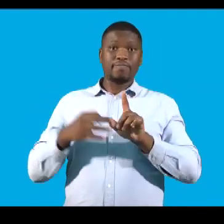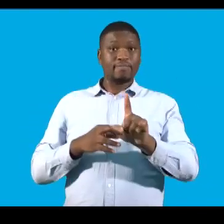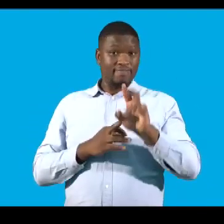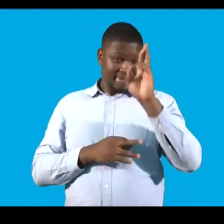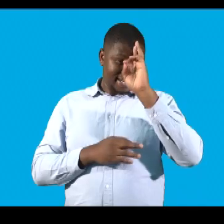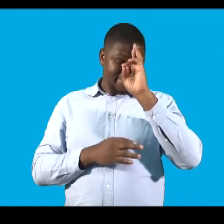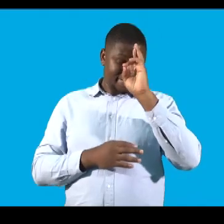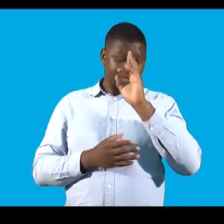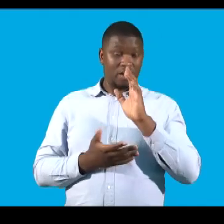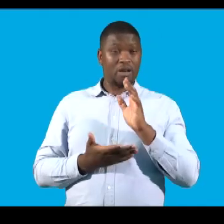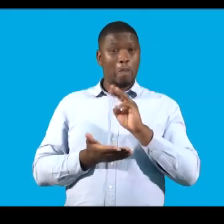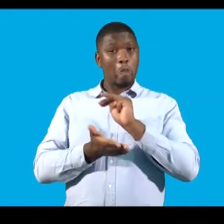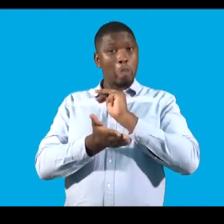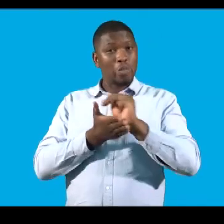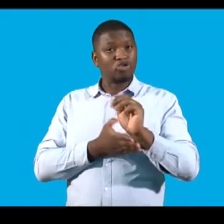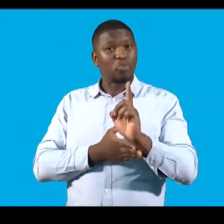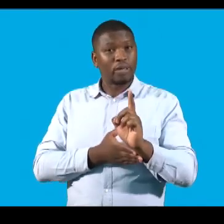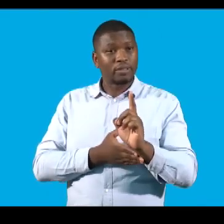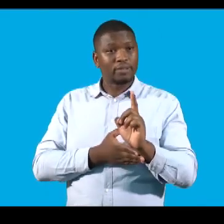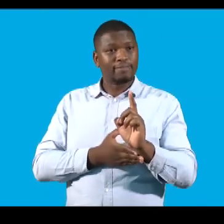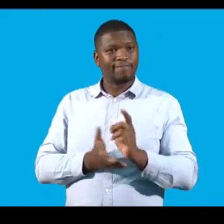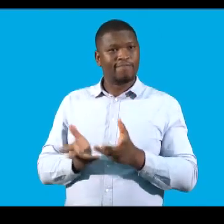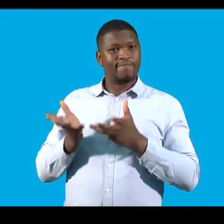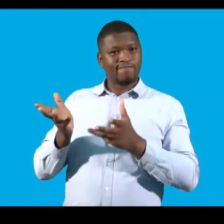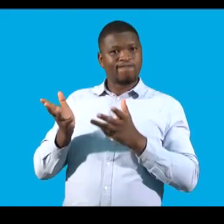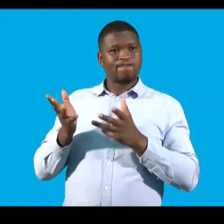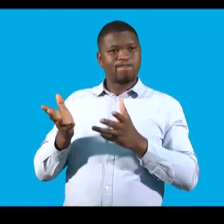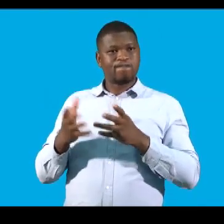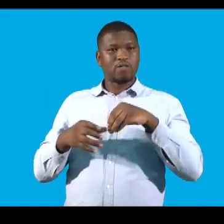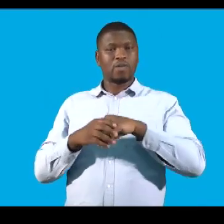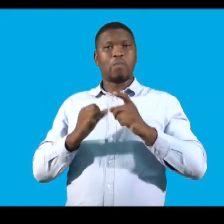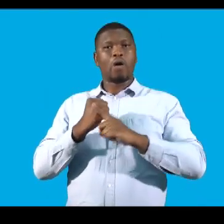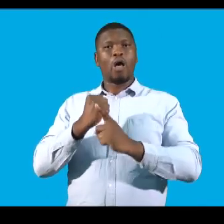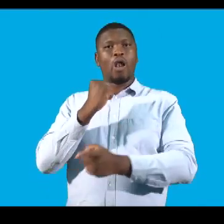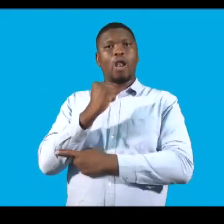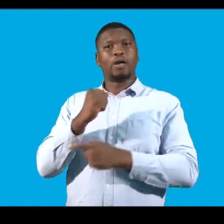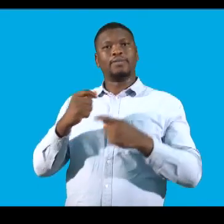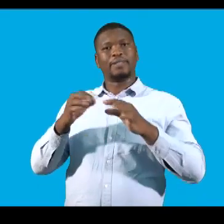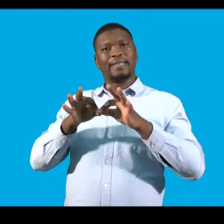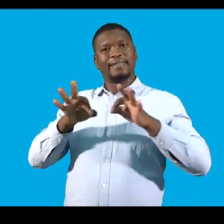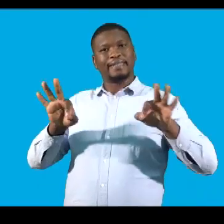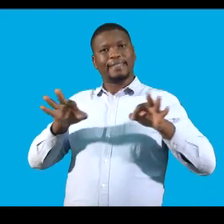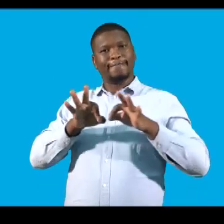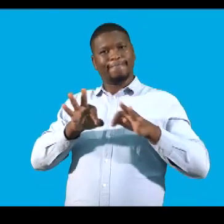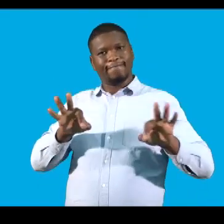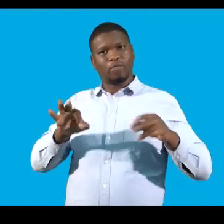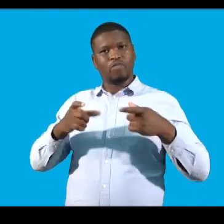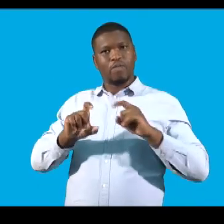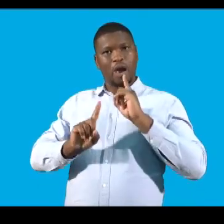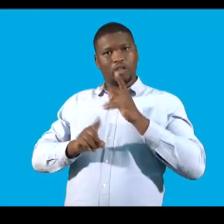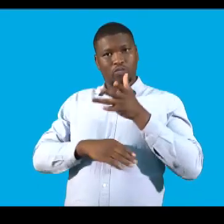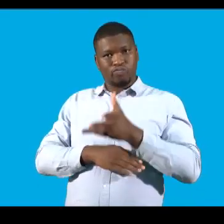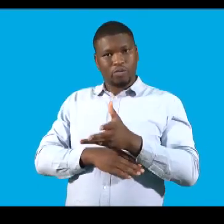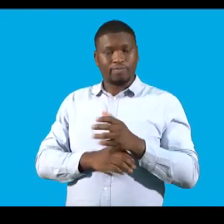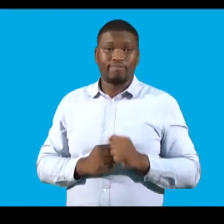the central message, right, is this, which is contained in the last sentence of